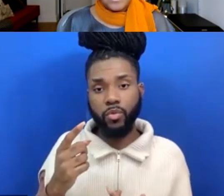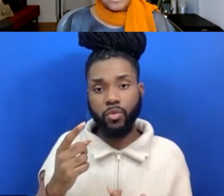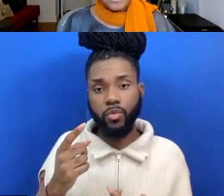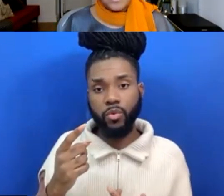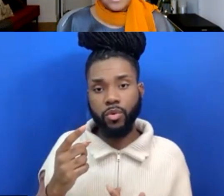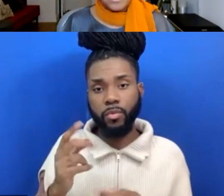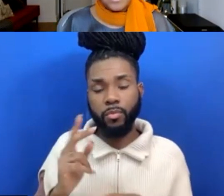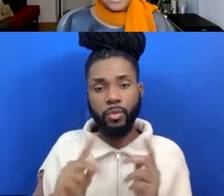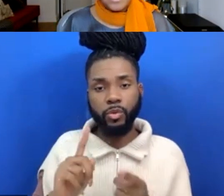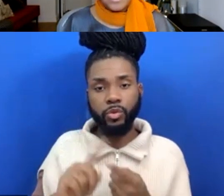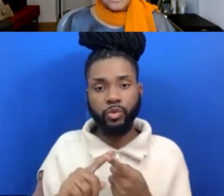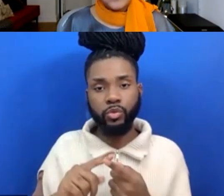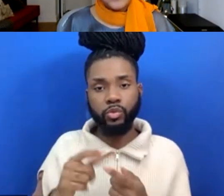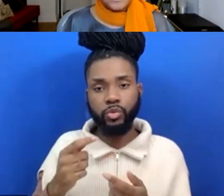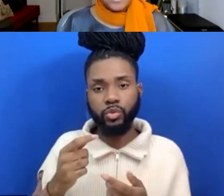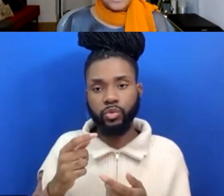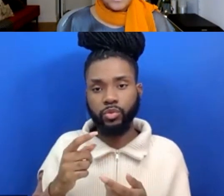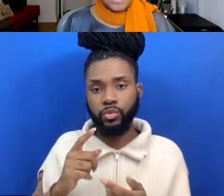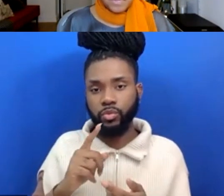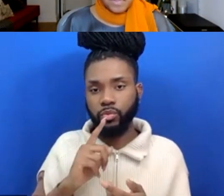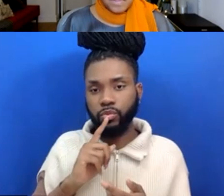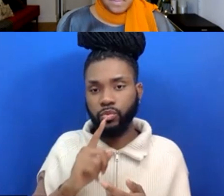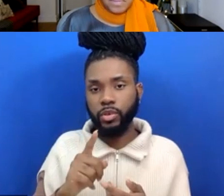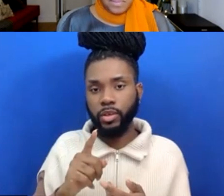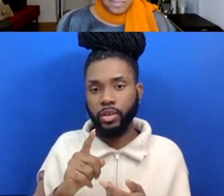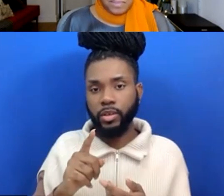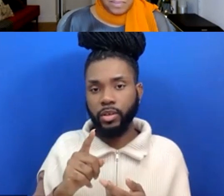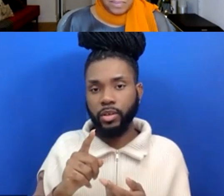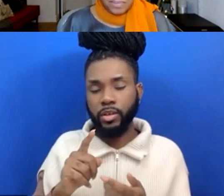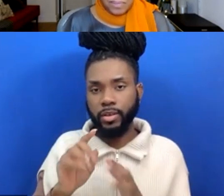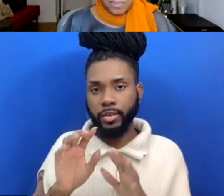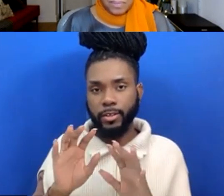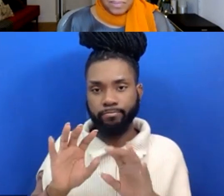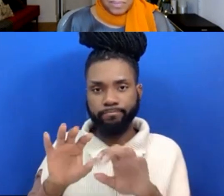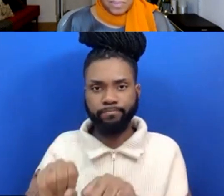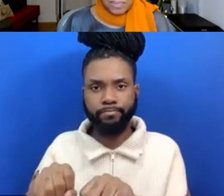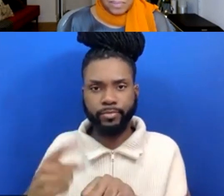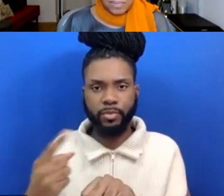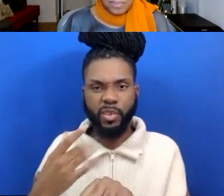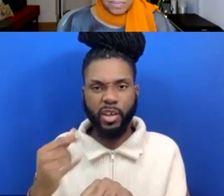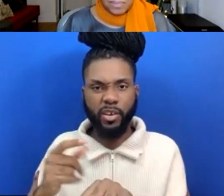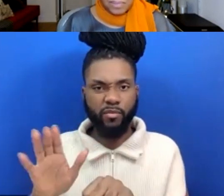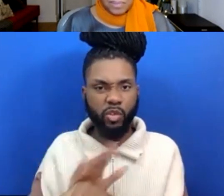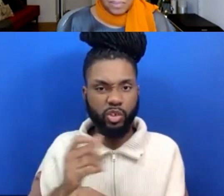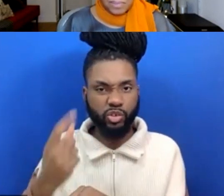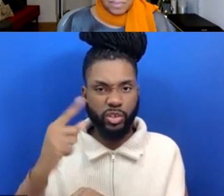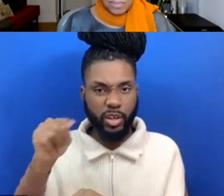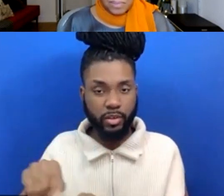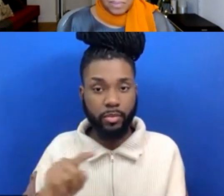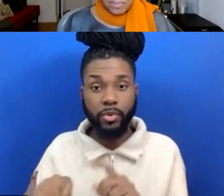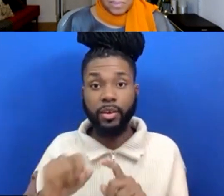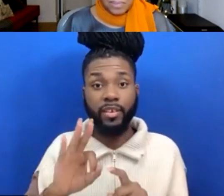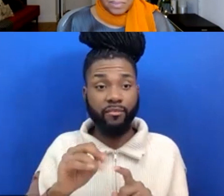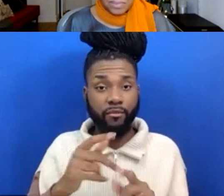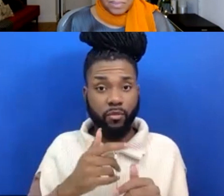pin the object down and completely understand it. And if we're speaking outside of the aesthetic, I think